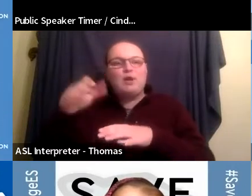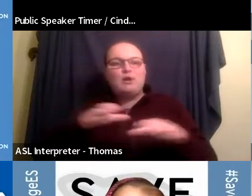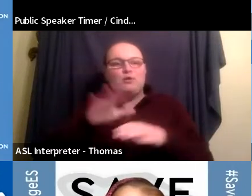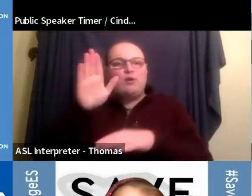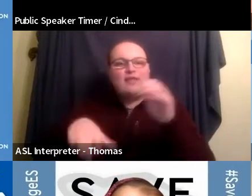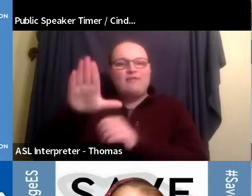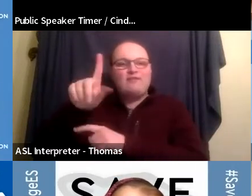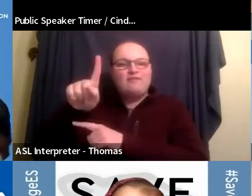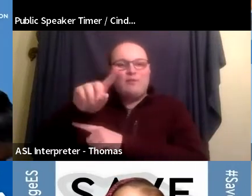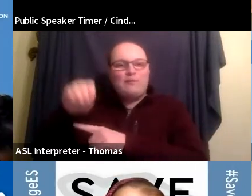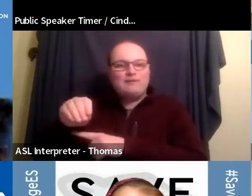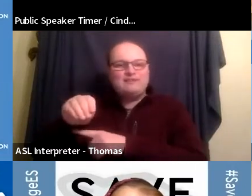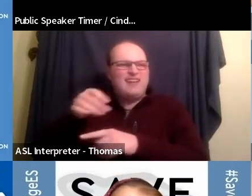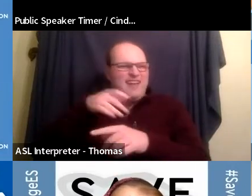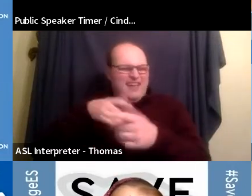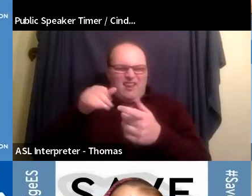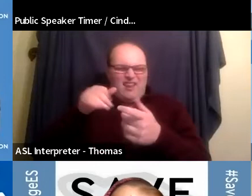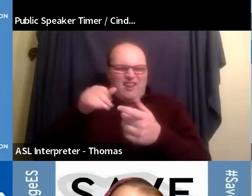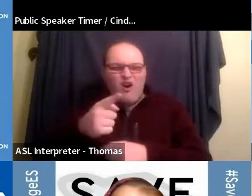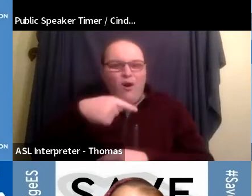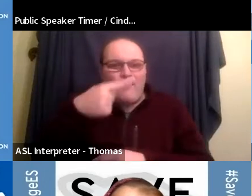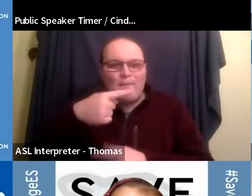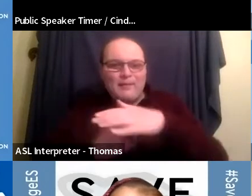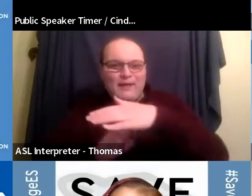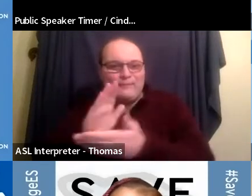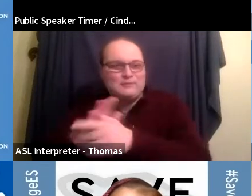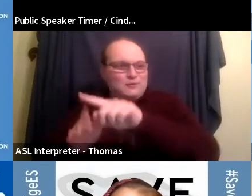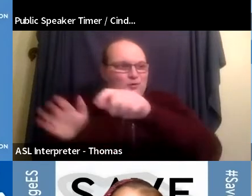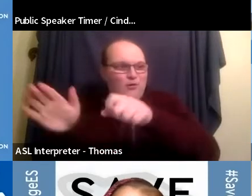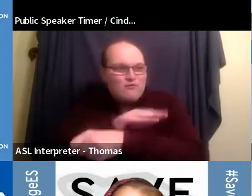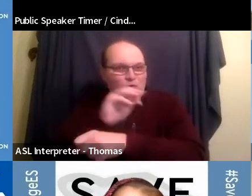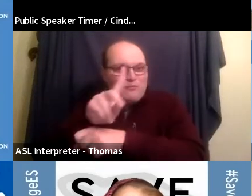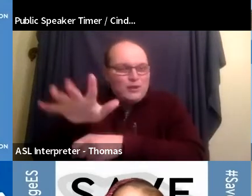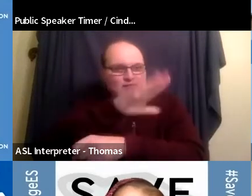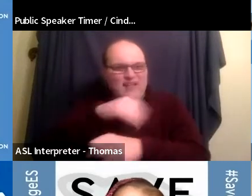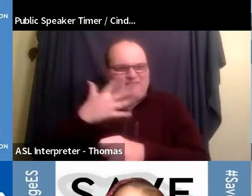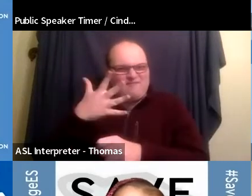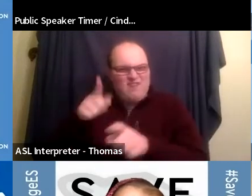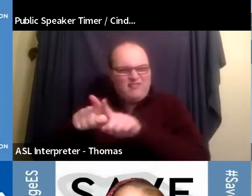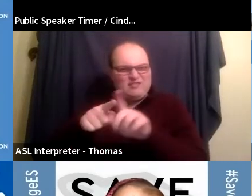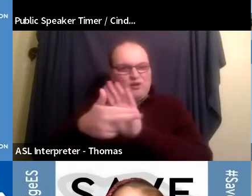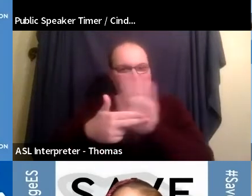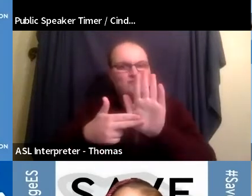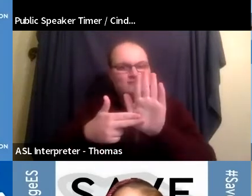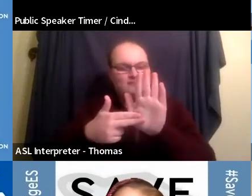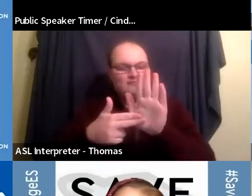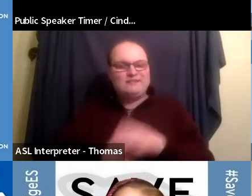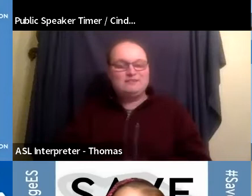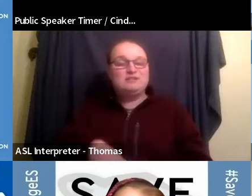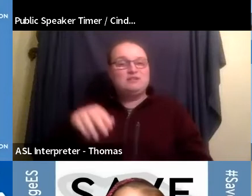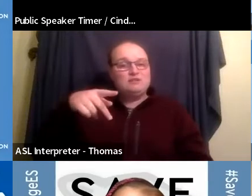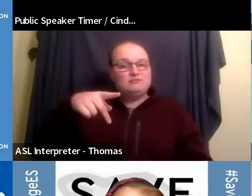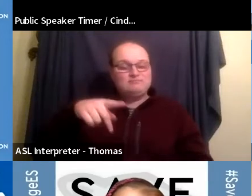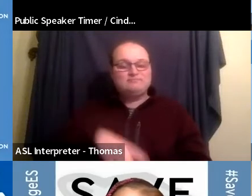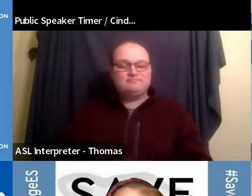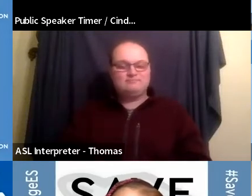public elementary schools in the state, has a 4 out of 5 star rating. Pointer Ridge outperforms two of the three schools the CEO wants to